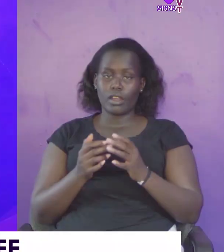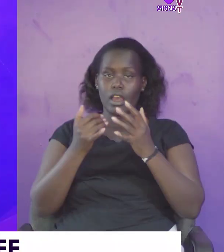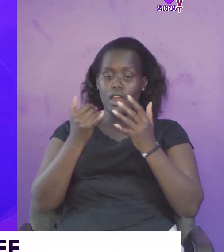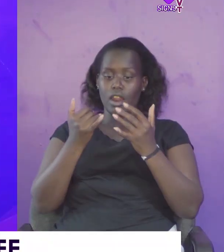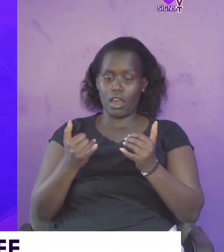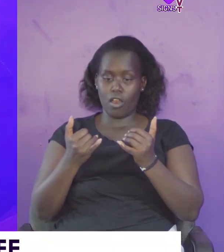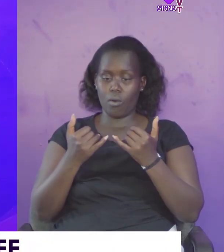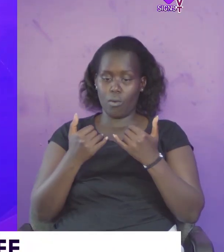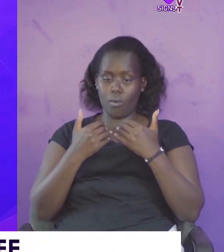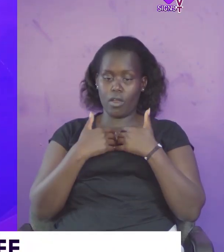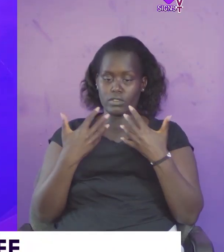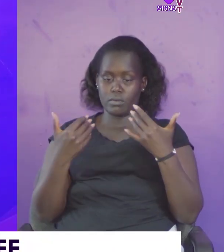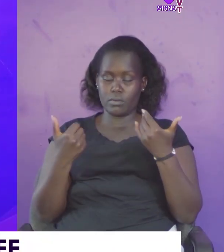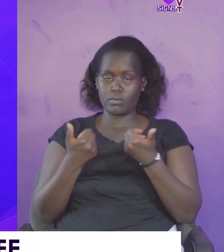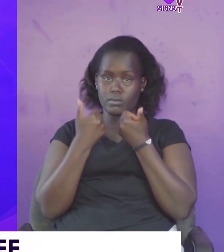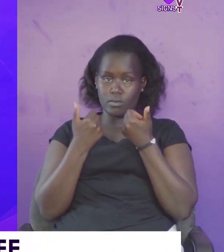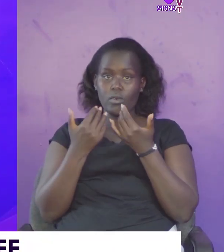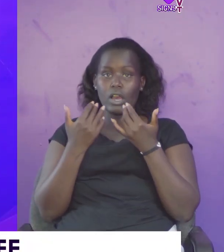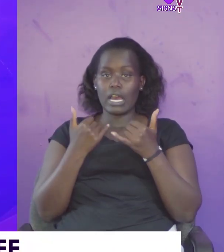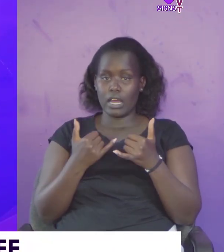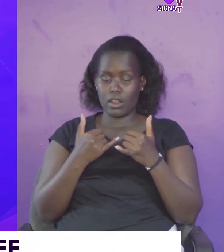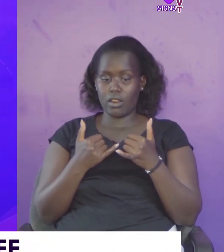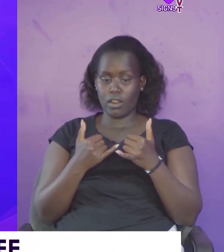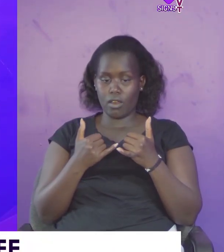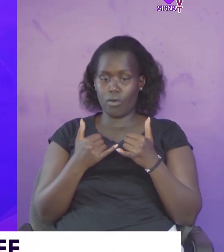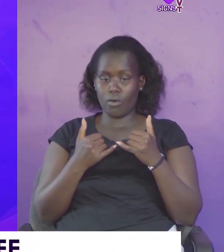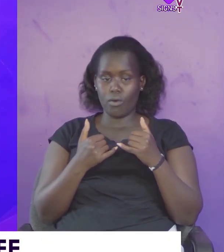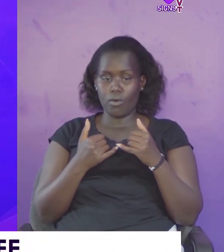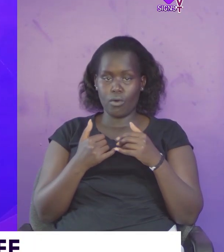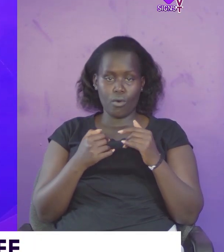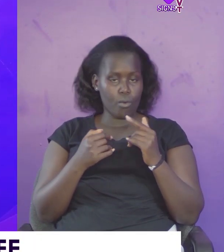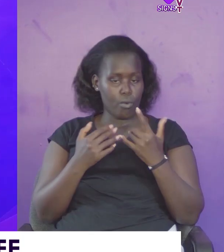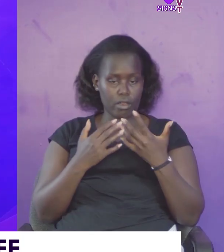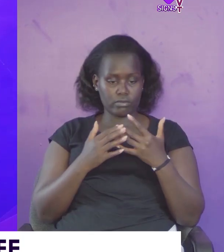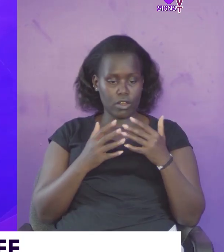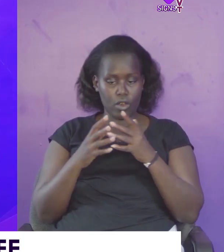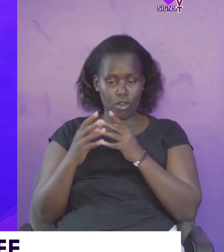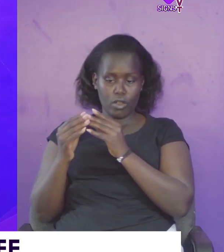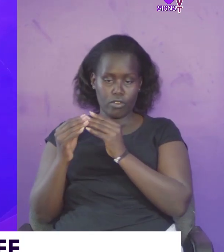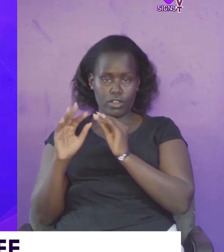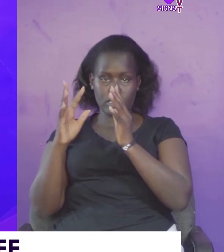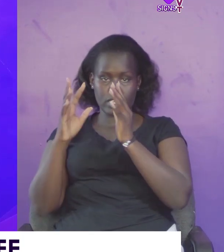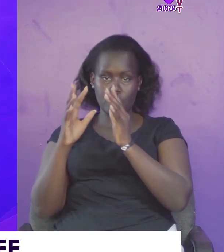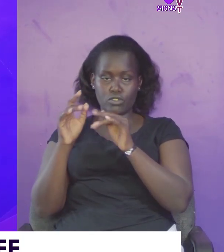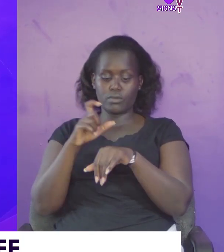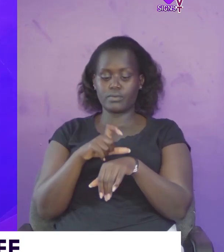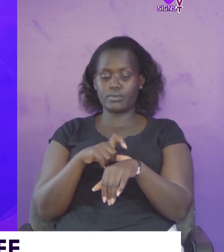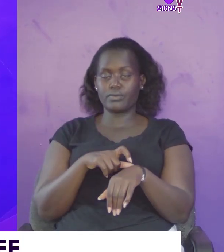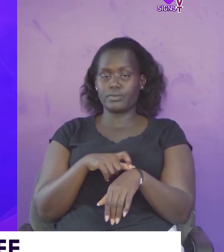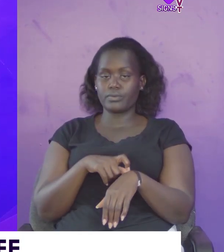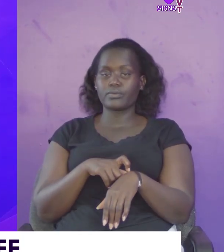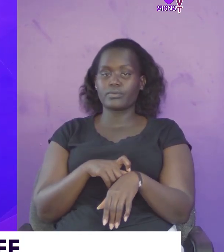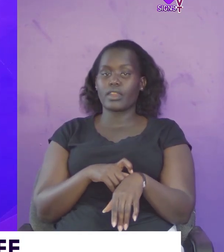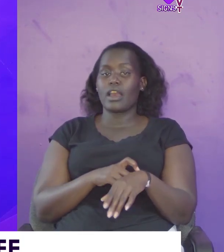of, we are now heading towards the festive season. And for